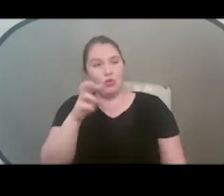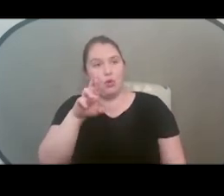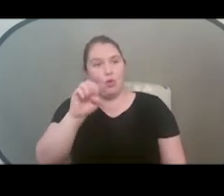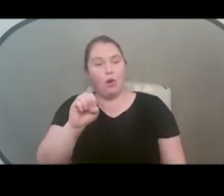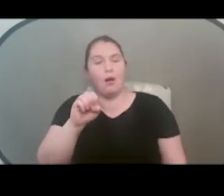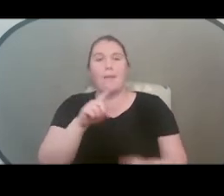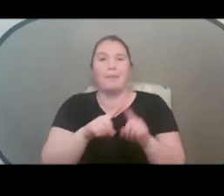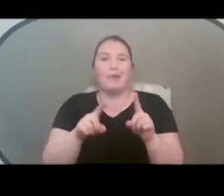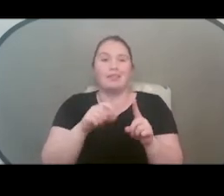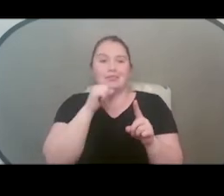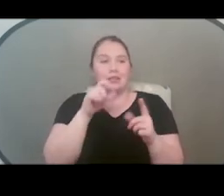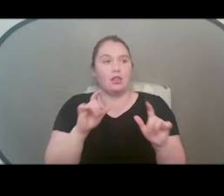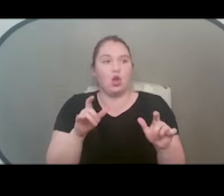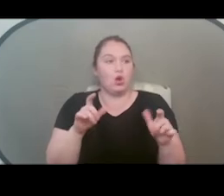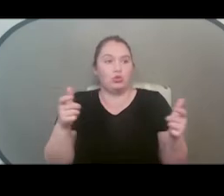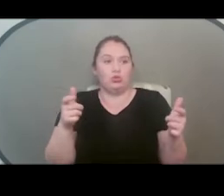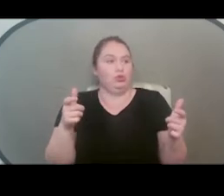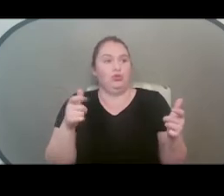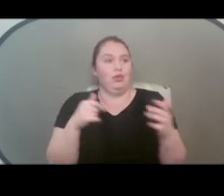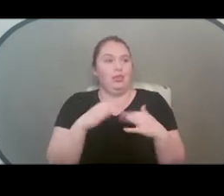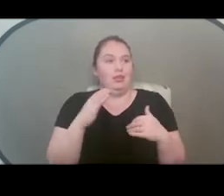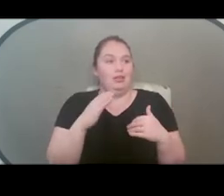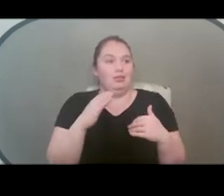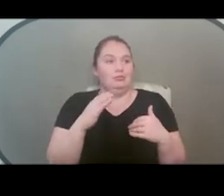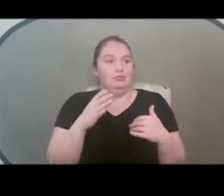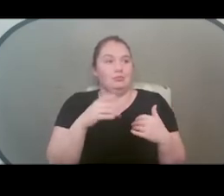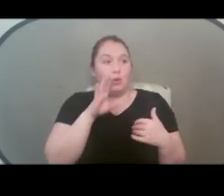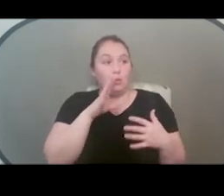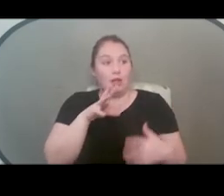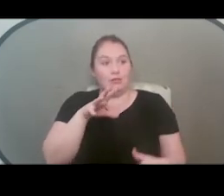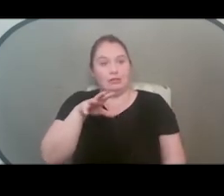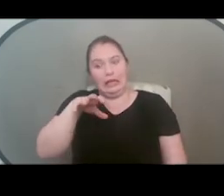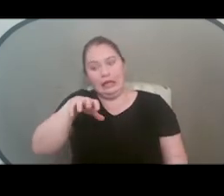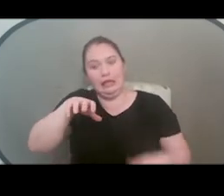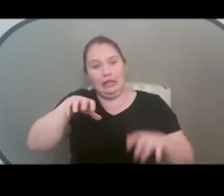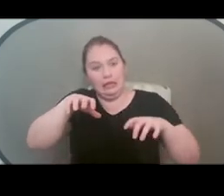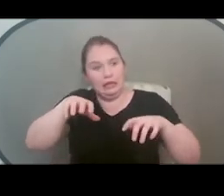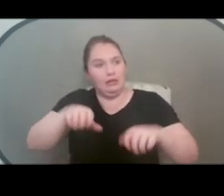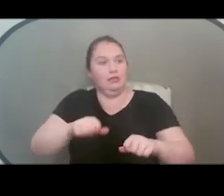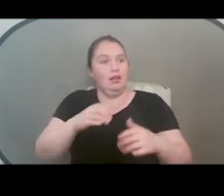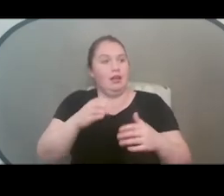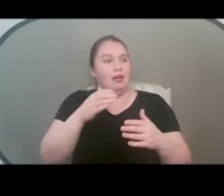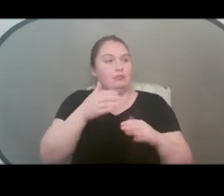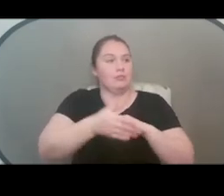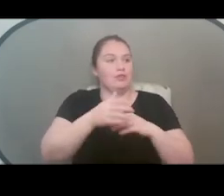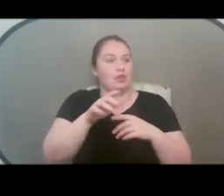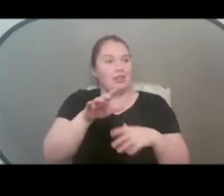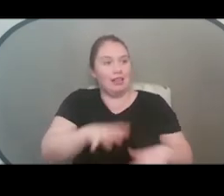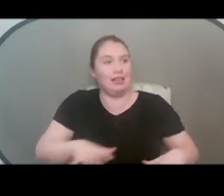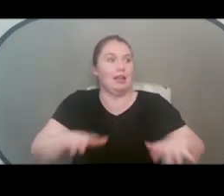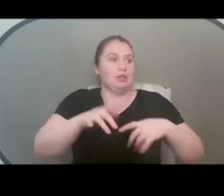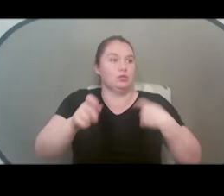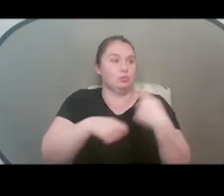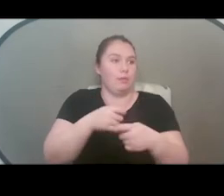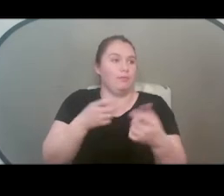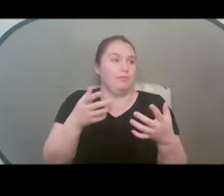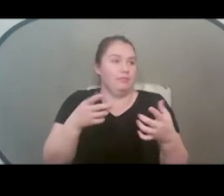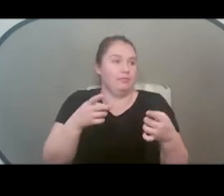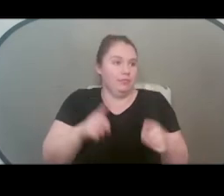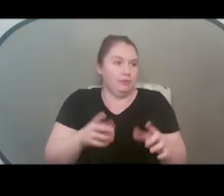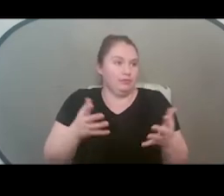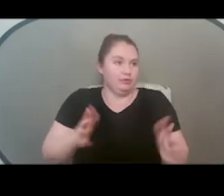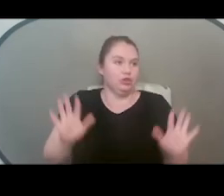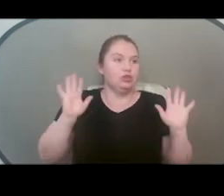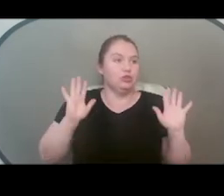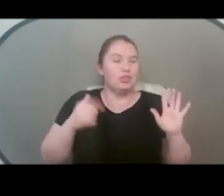than what we would get once the land swap is all completed. I think, like I said, I think I saw one sign